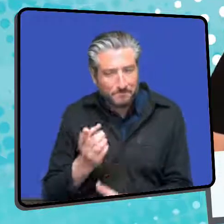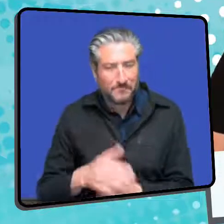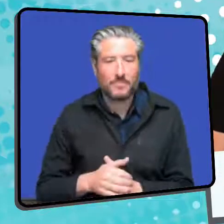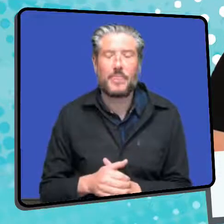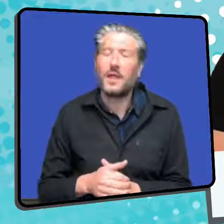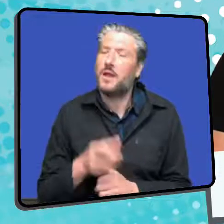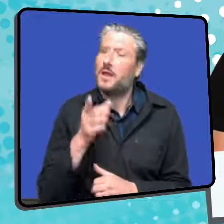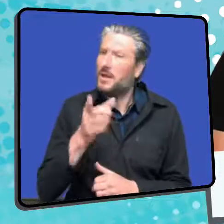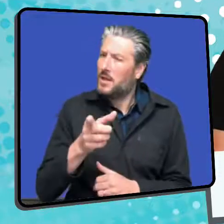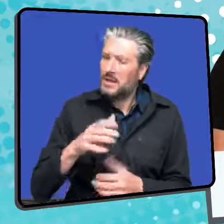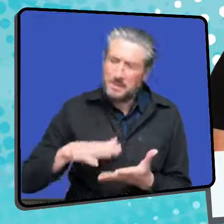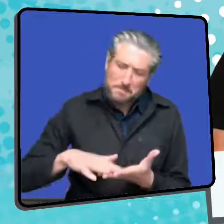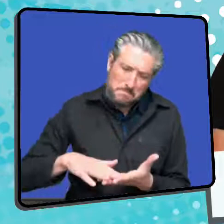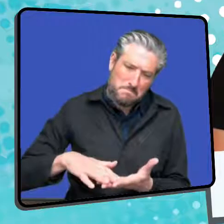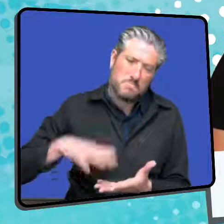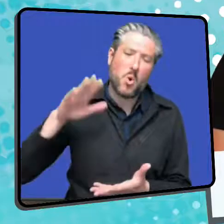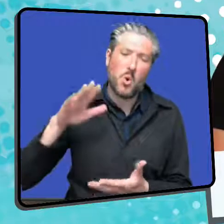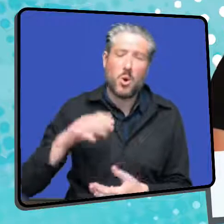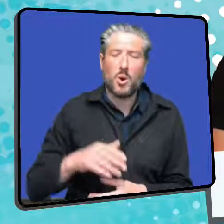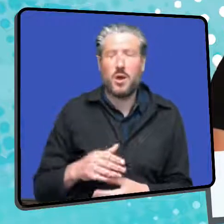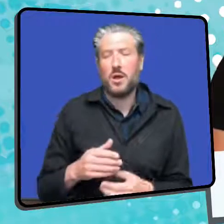thing about your role in AI?